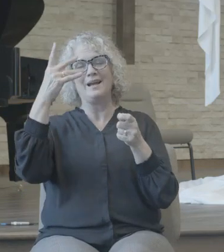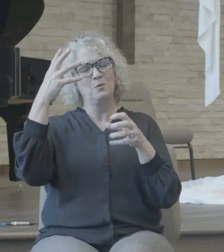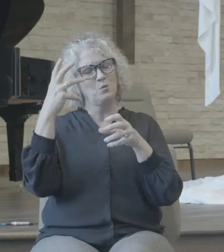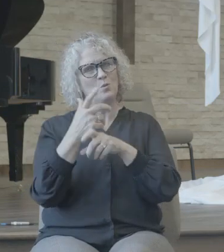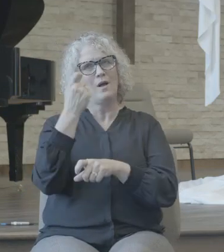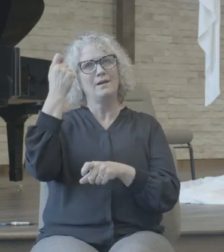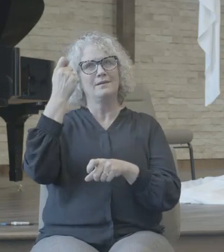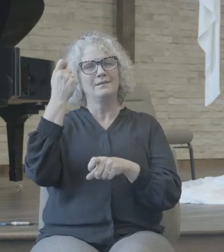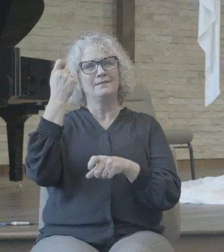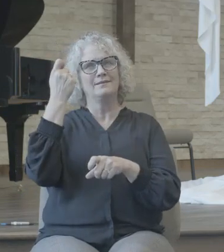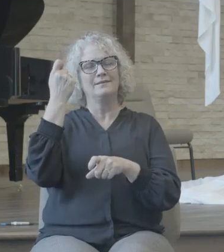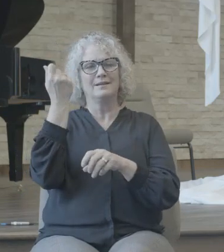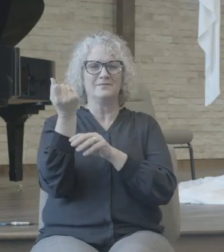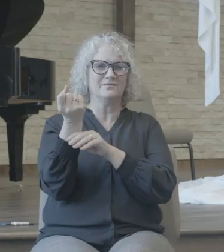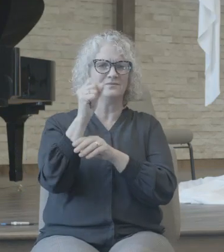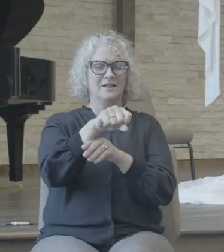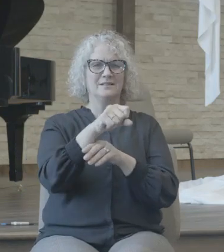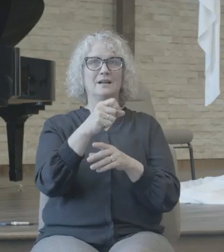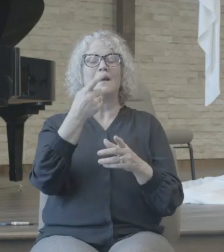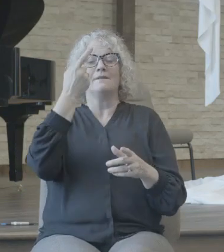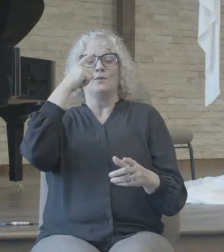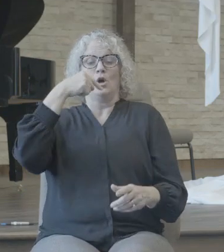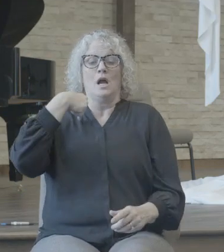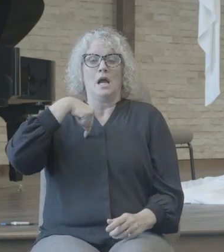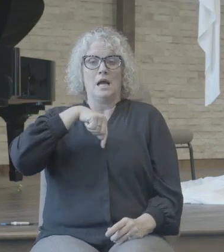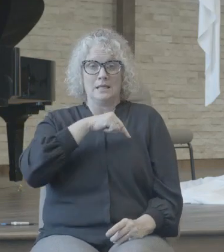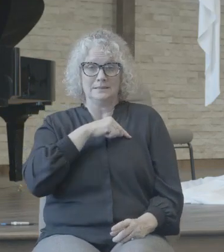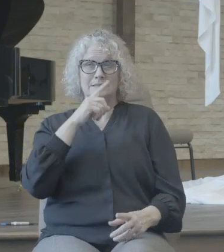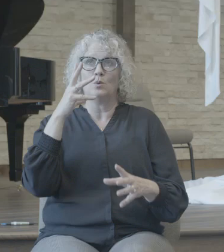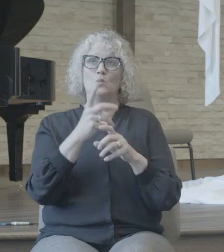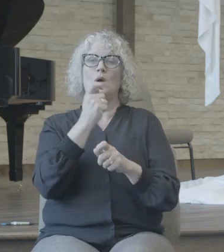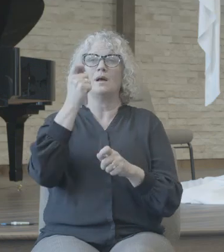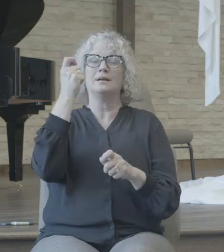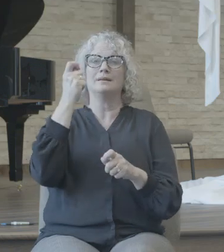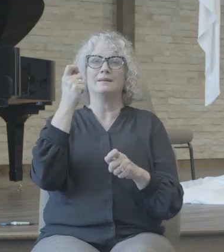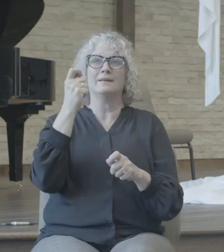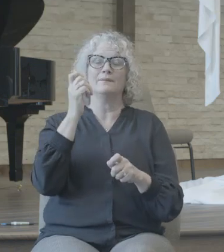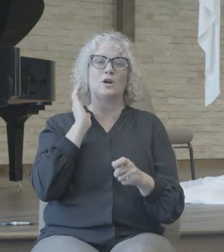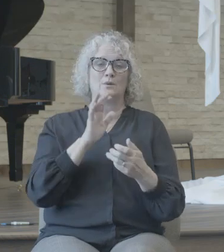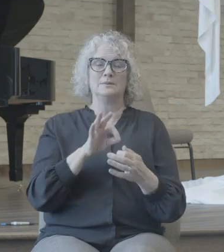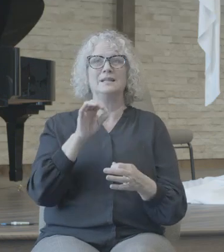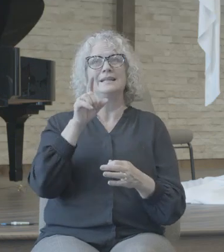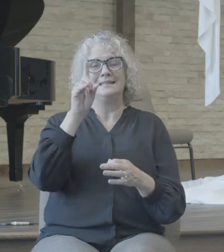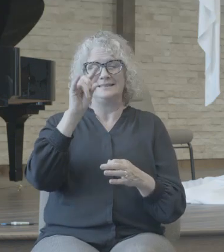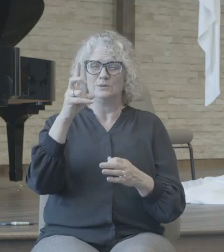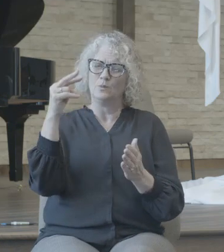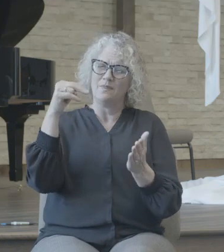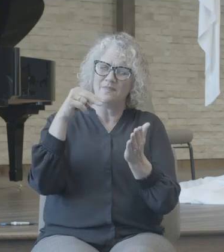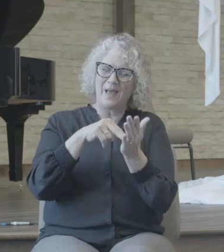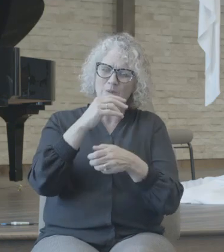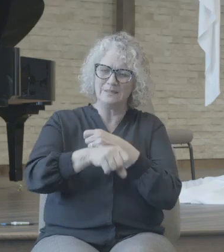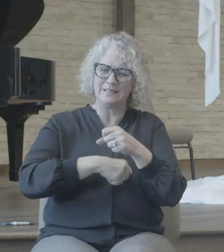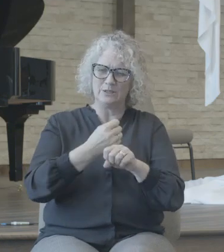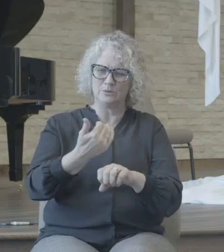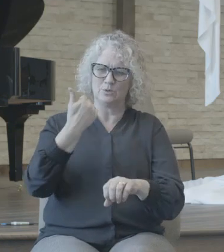us over our spiritual enemies. And he did it 2,000 years ago on the cross. And his resurrection proves